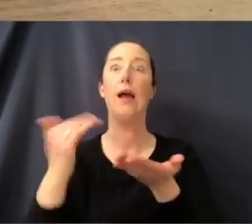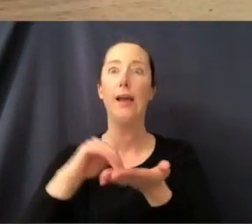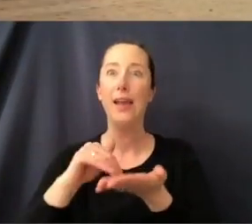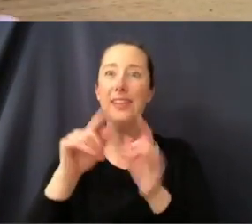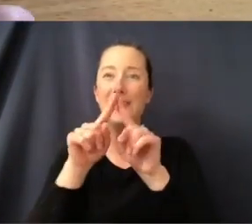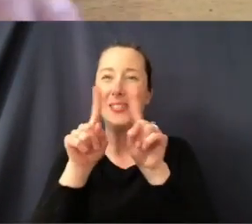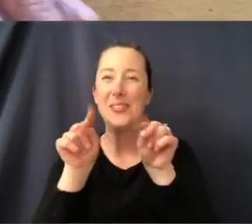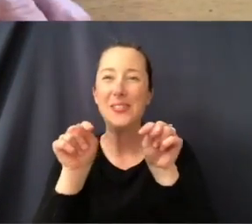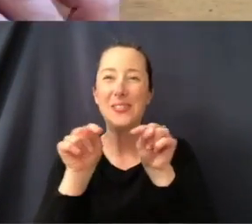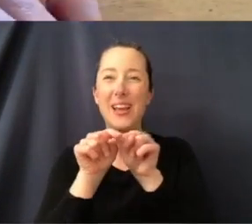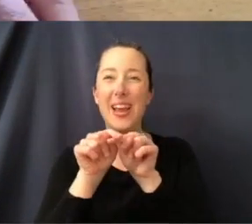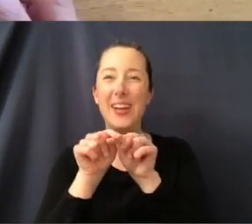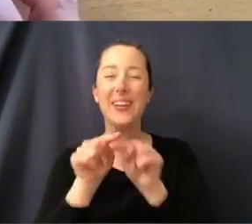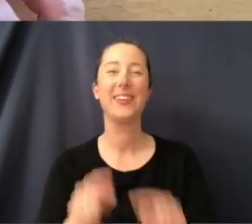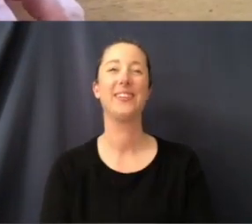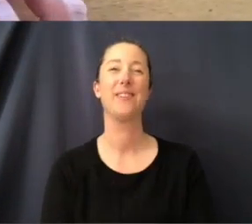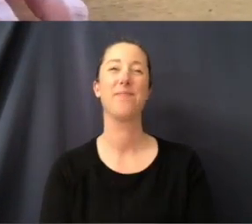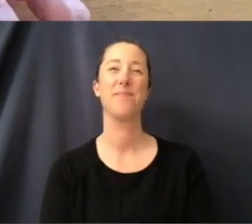square.